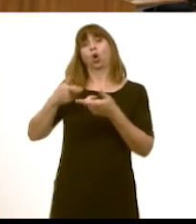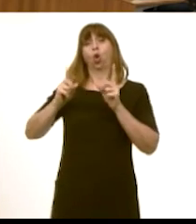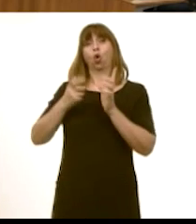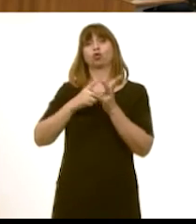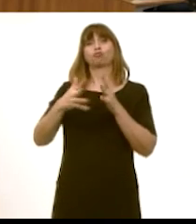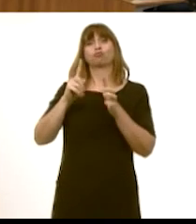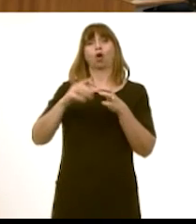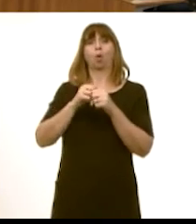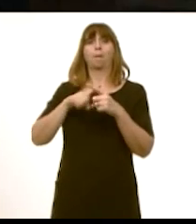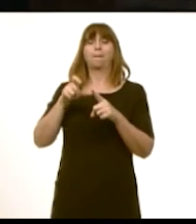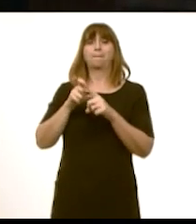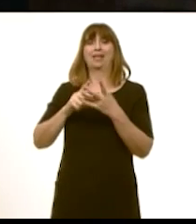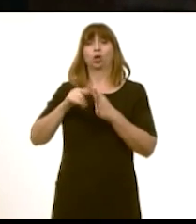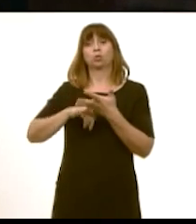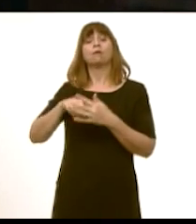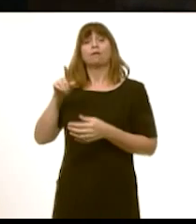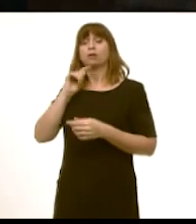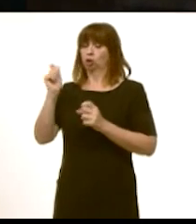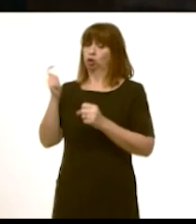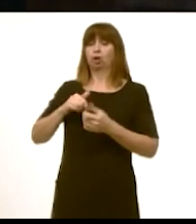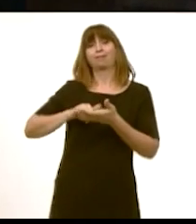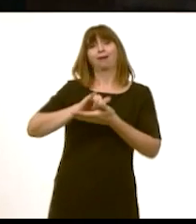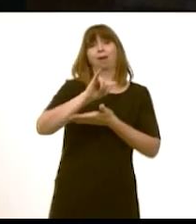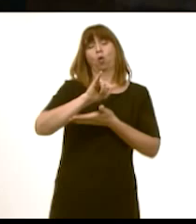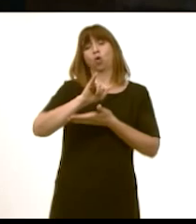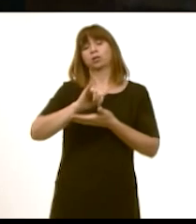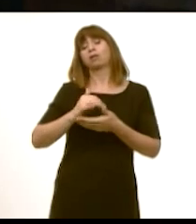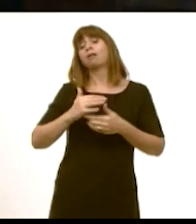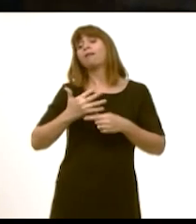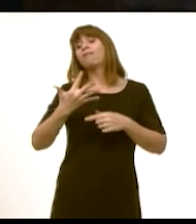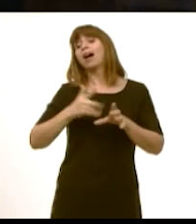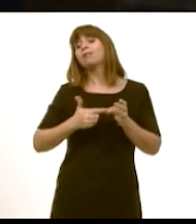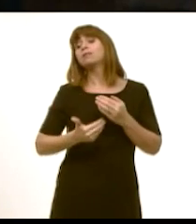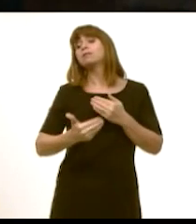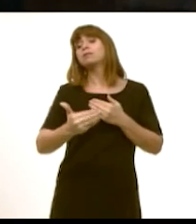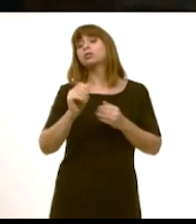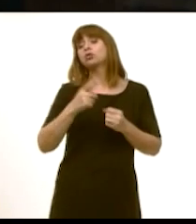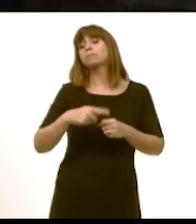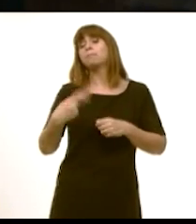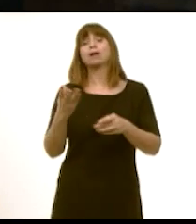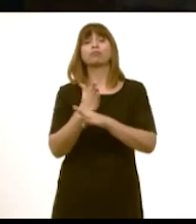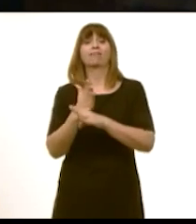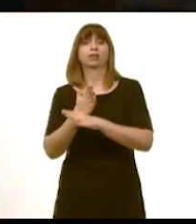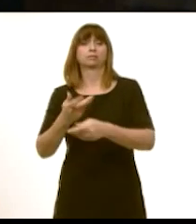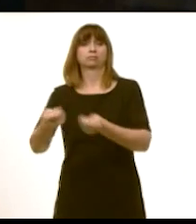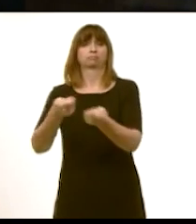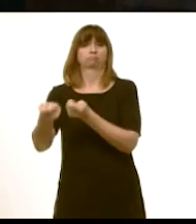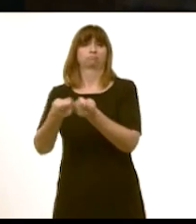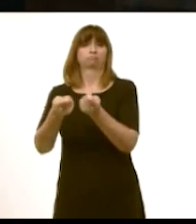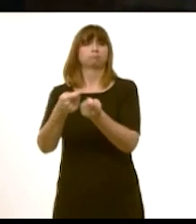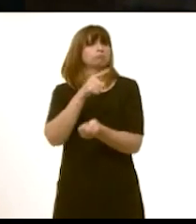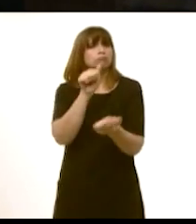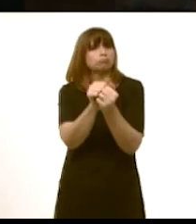that the airport should be returned to the private sector within 5 years. You clearly don't disagree with him. It's a sensible way